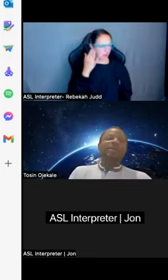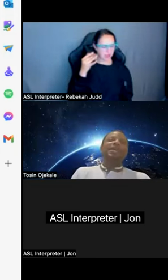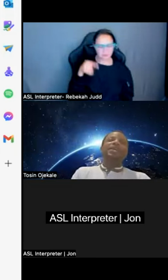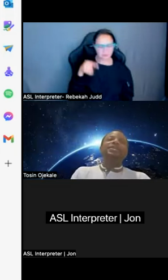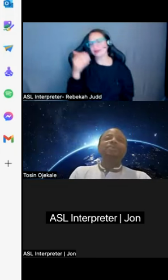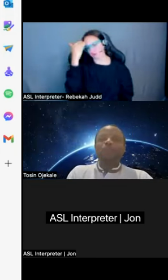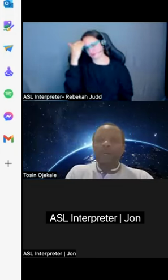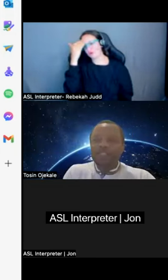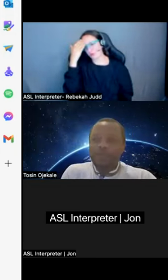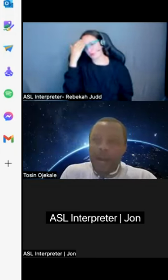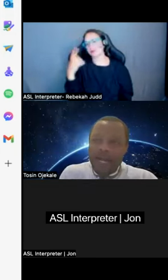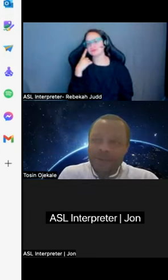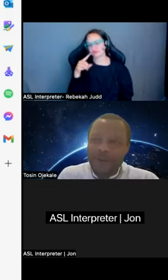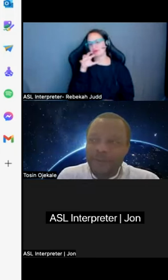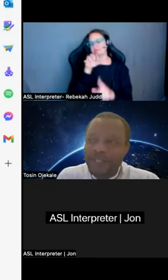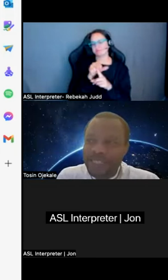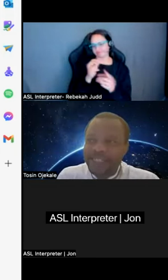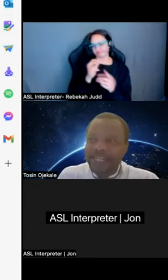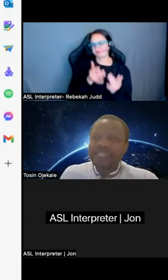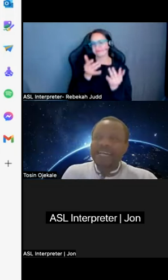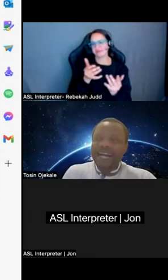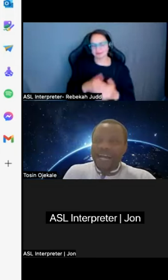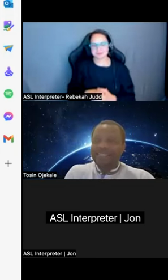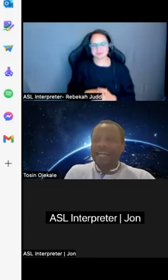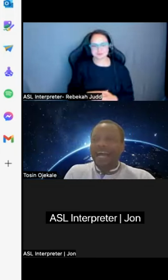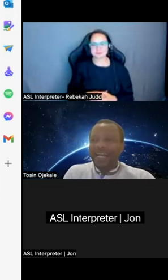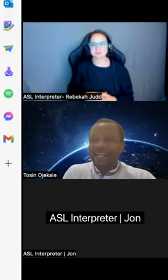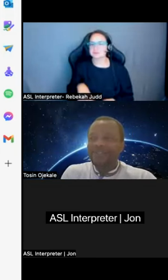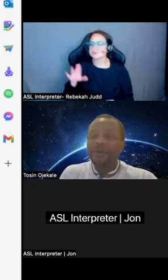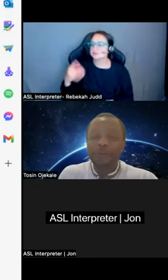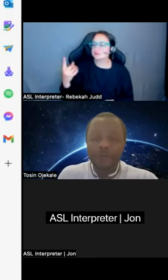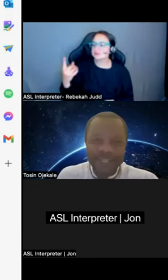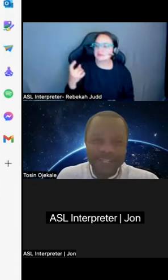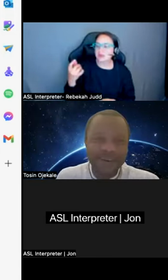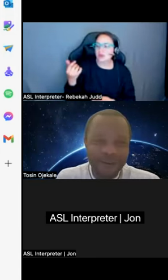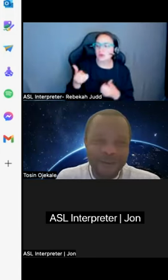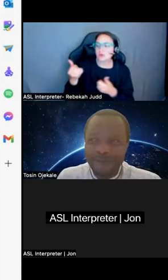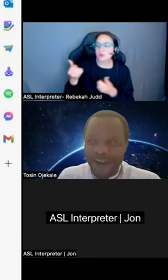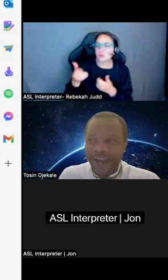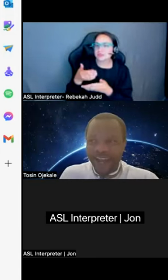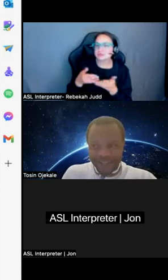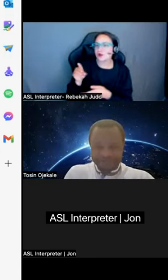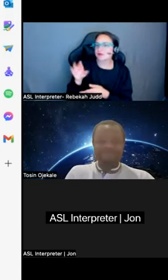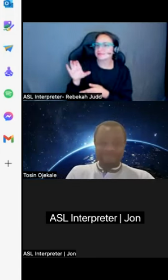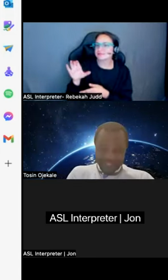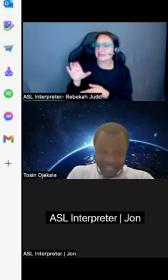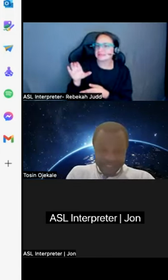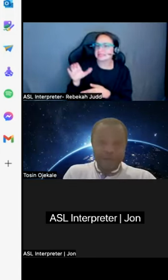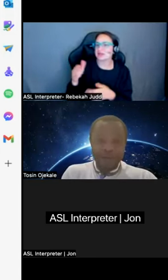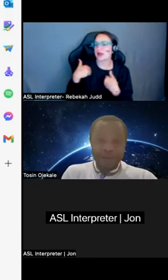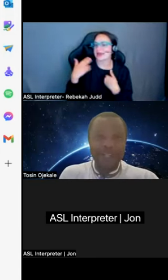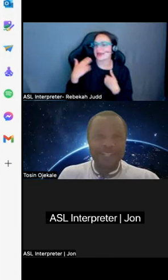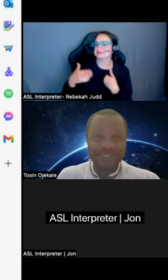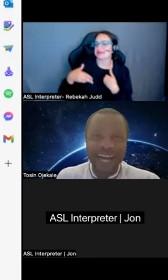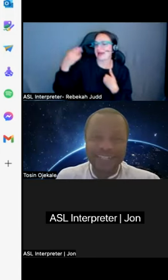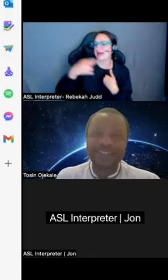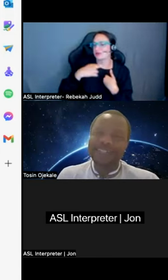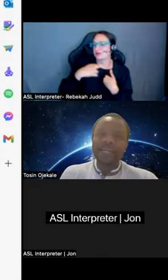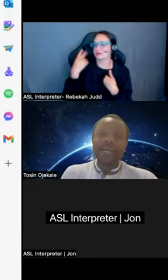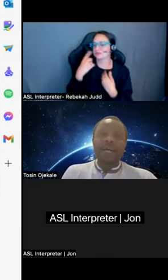But it says, which part of the data center has the highest risk of fire? That's a very good